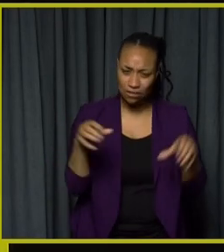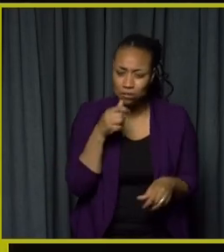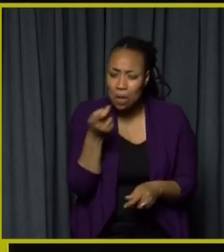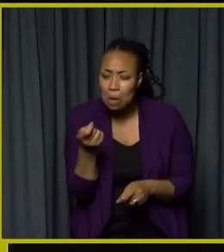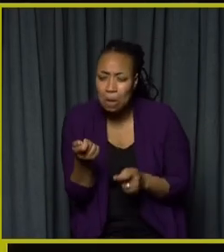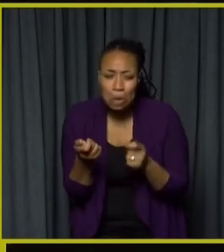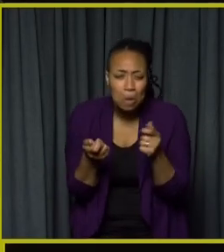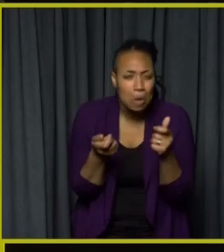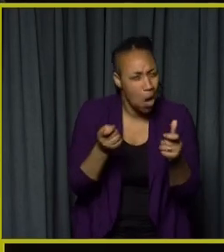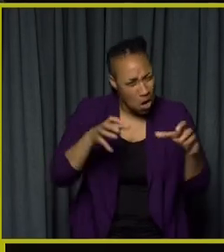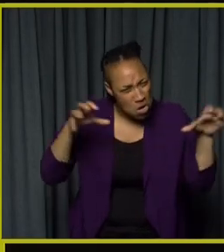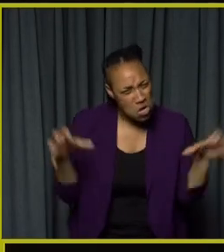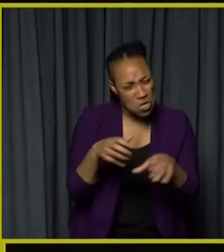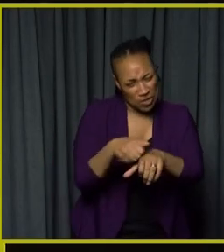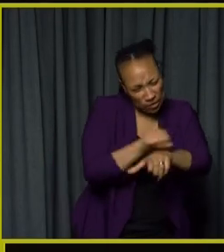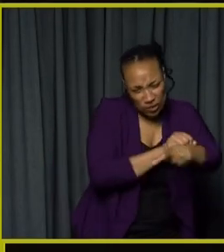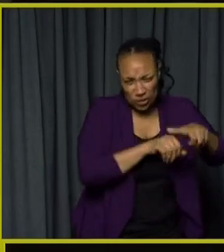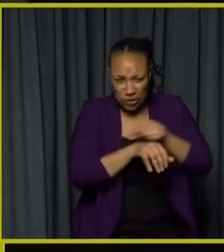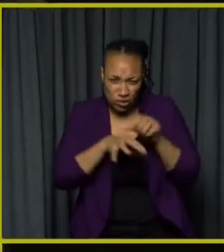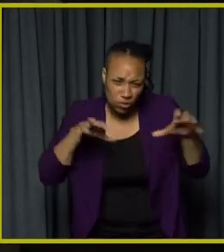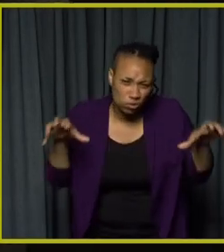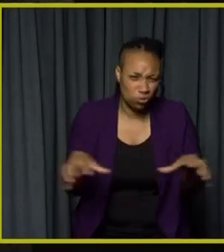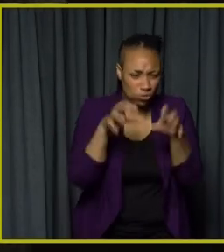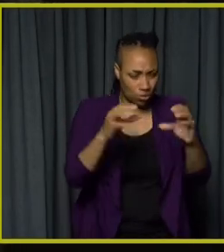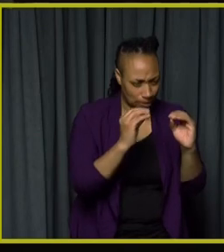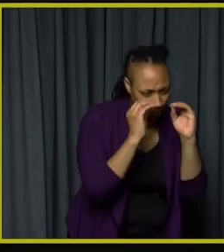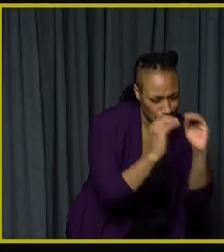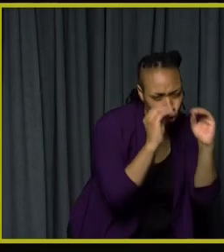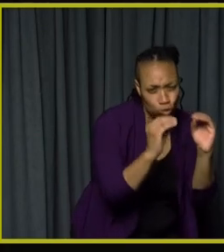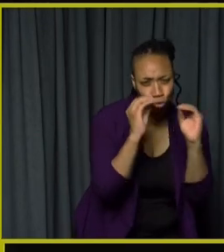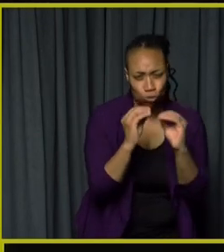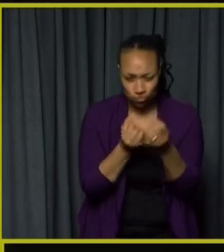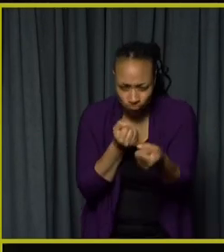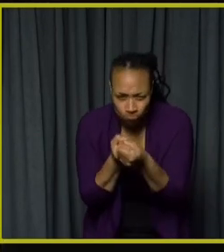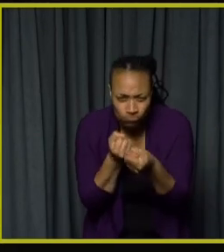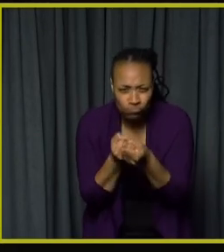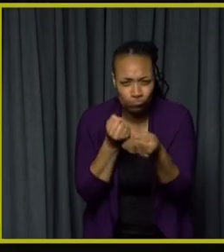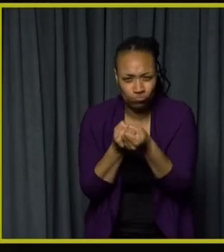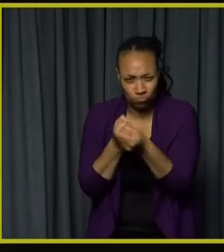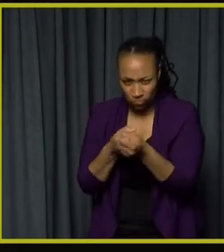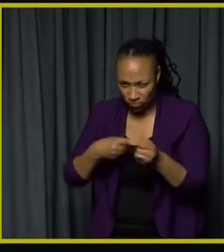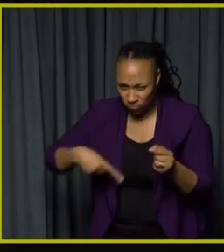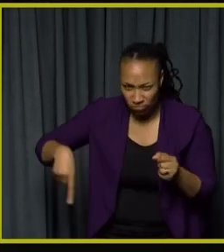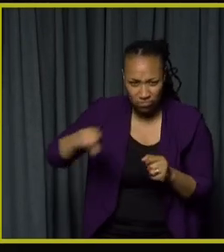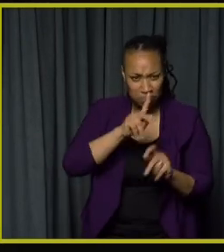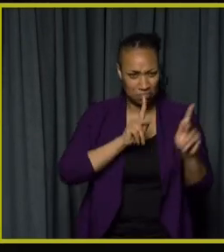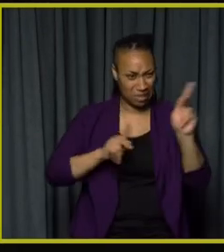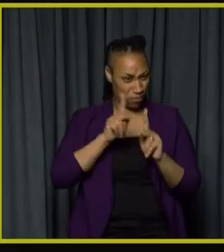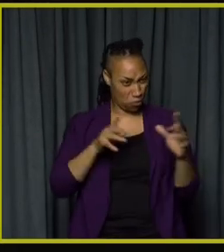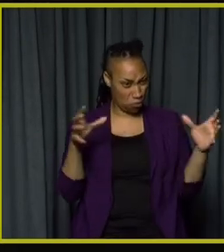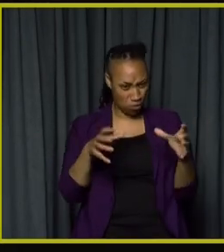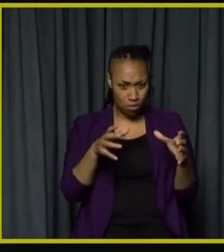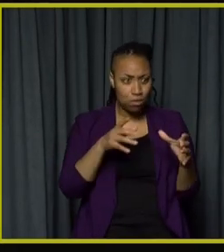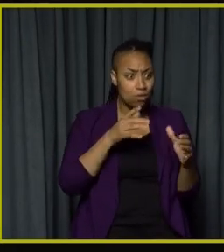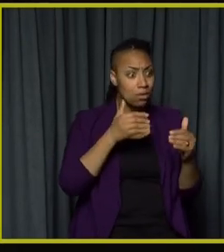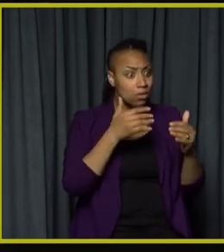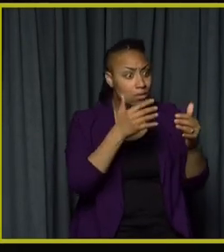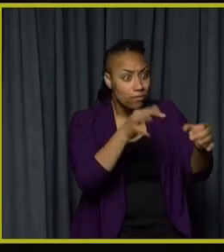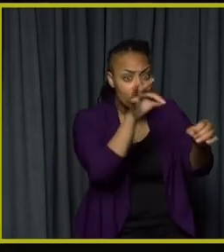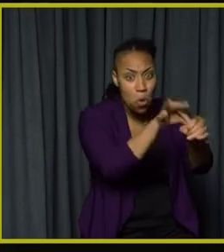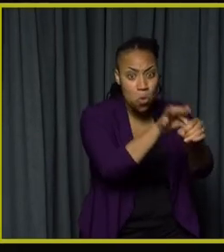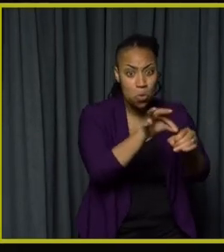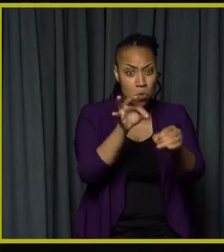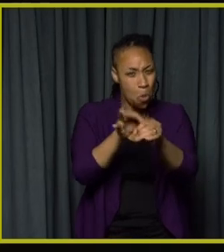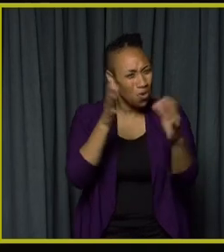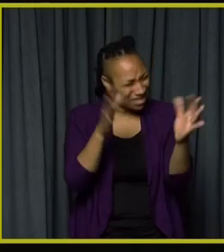registering together, educating together, people for the movement who vote, and to educate this nation together